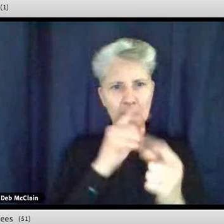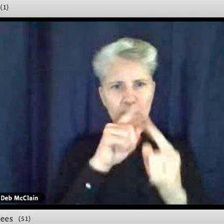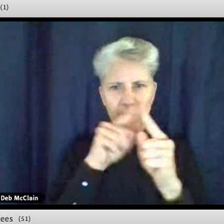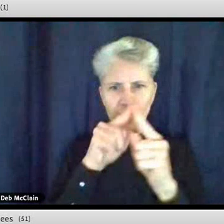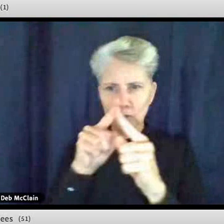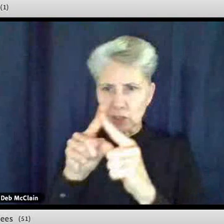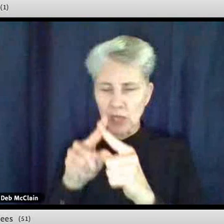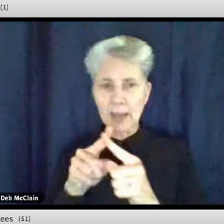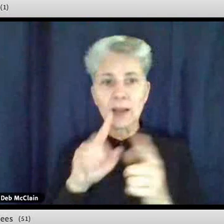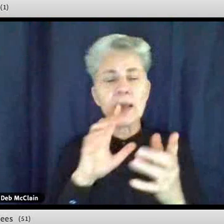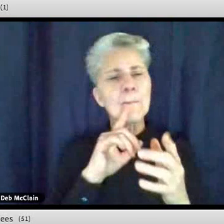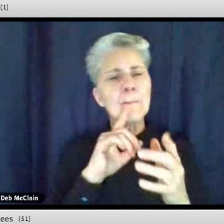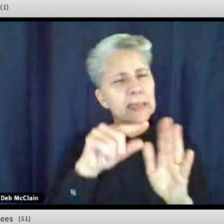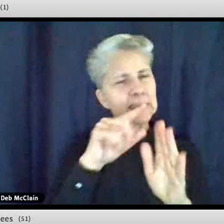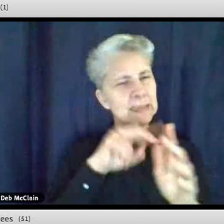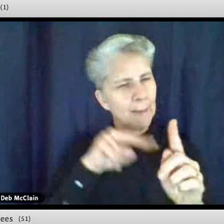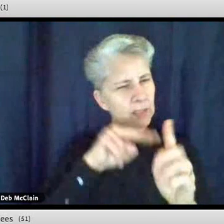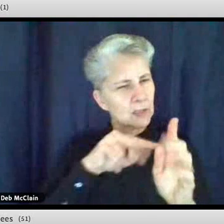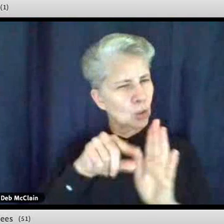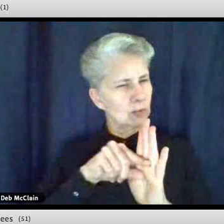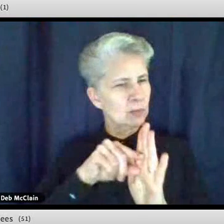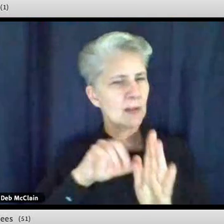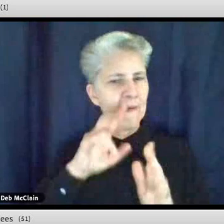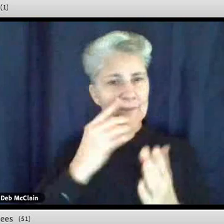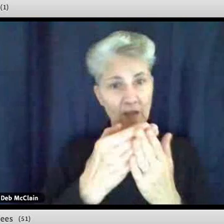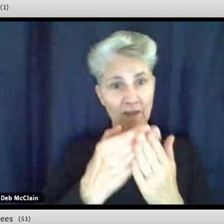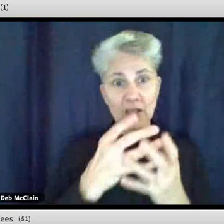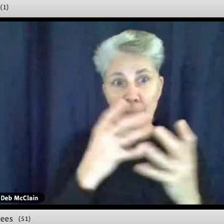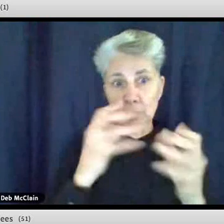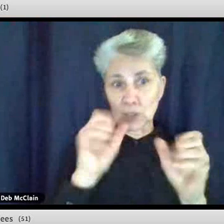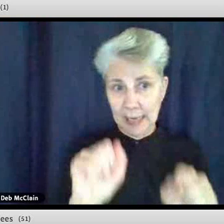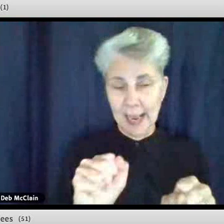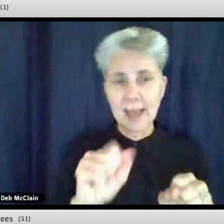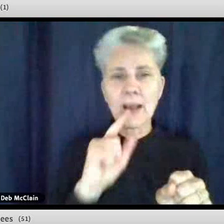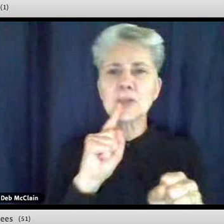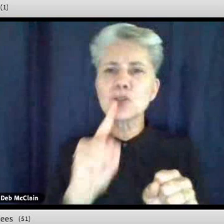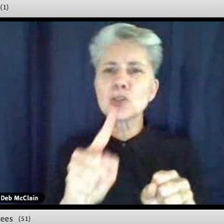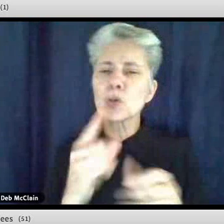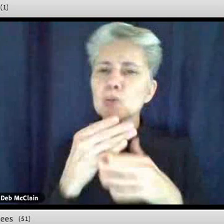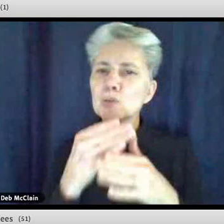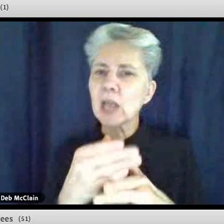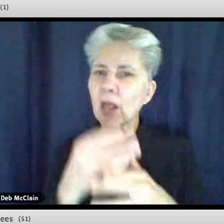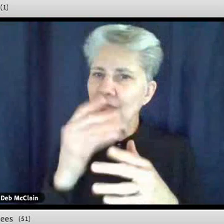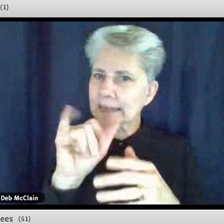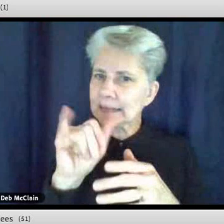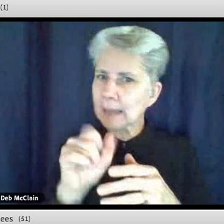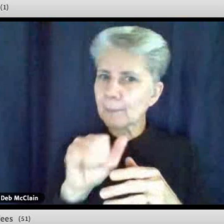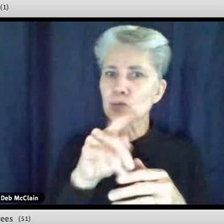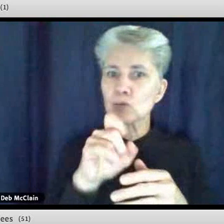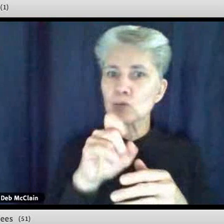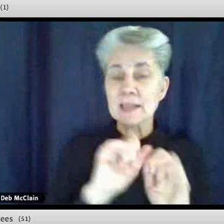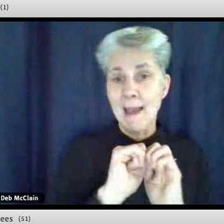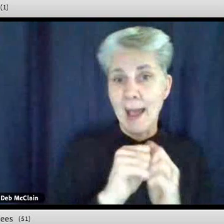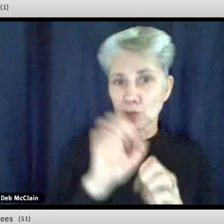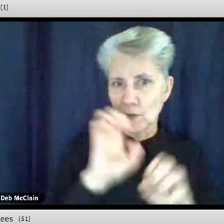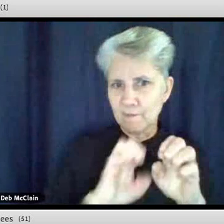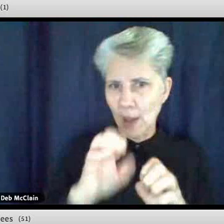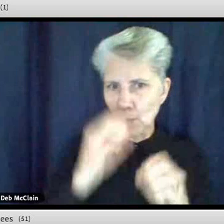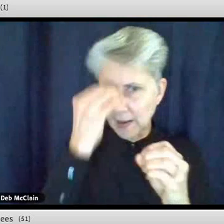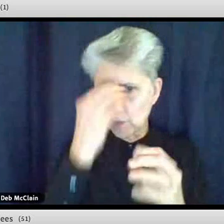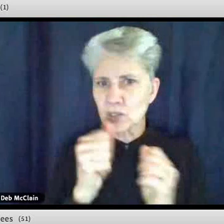multiple resources, not just ones that support kind of how we think about things. Be skeptical. Verify as much as we